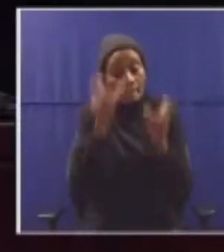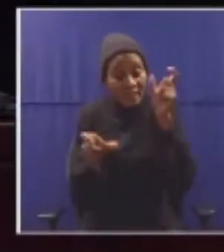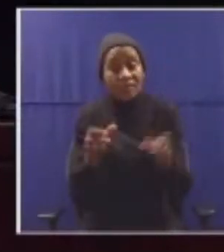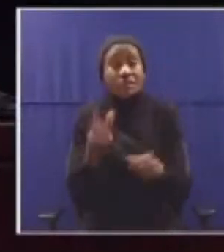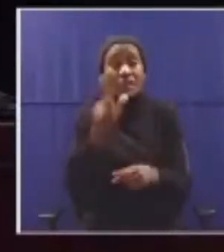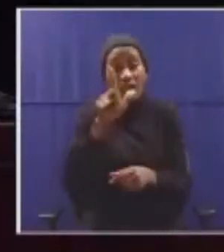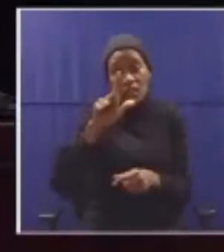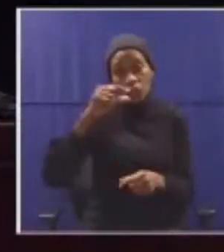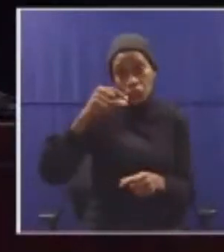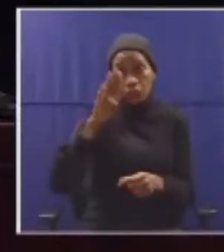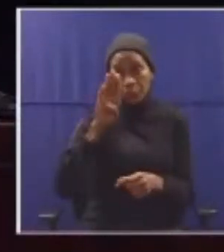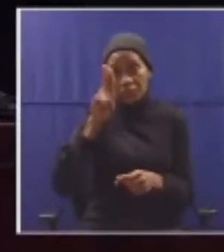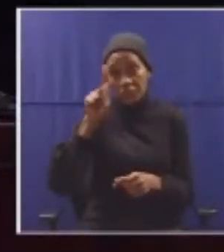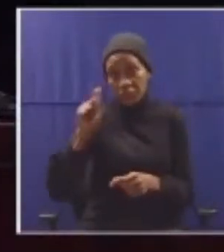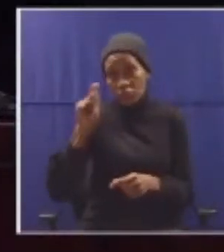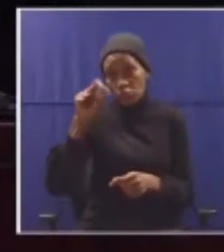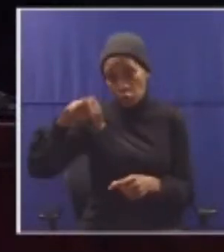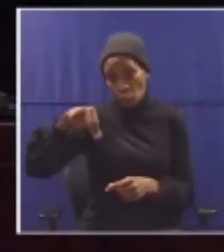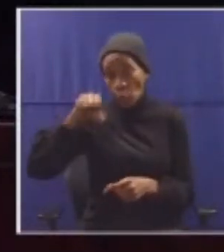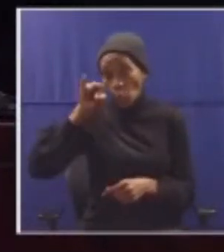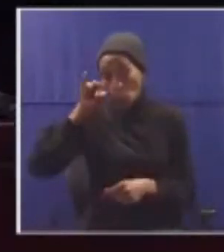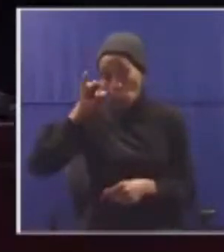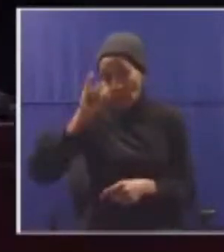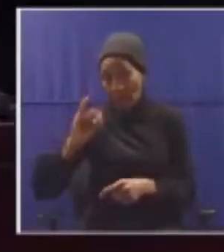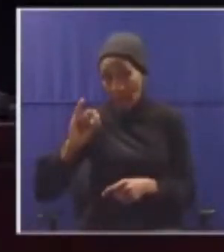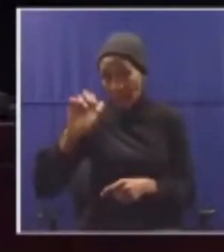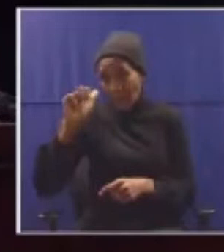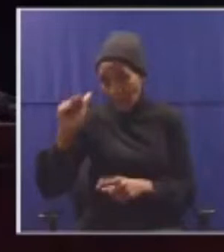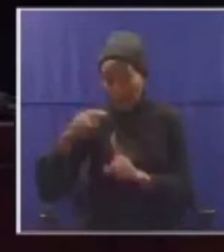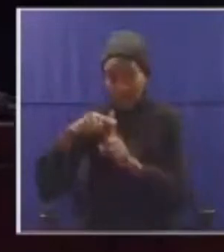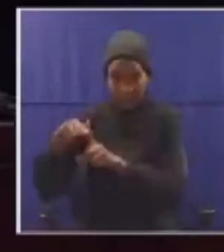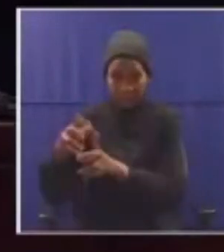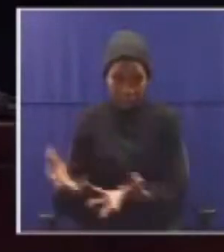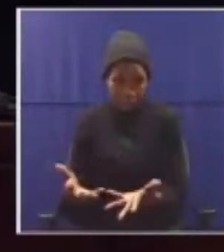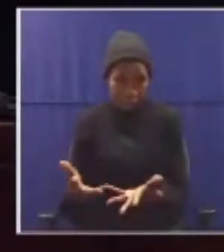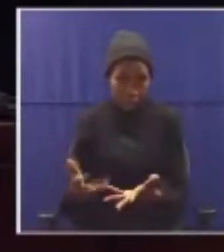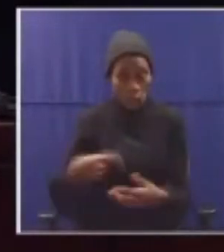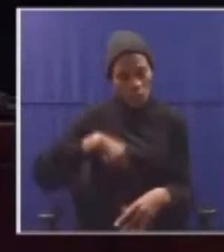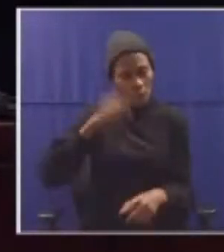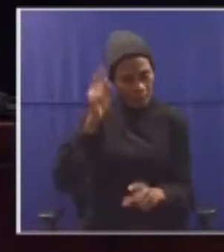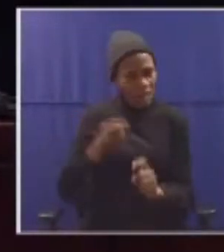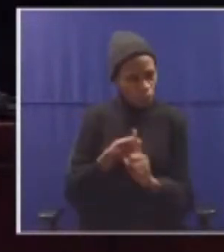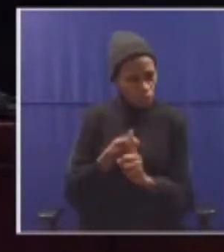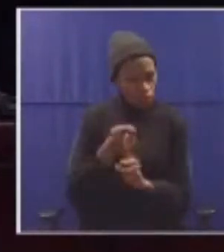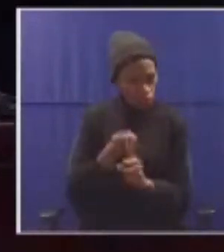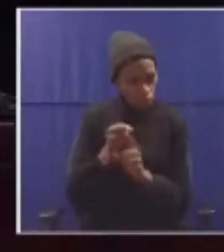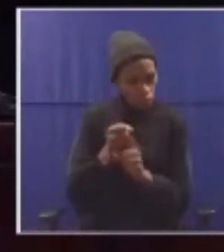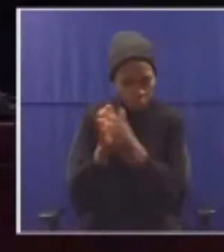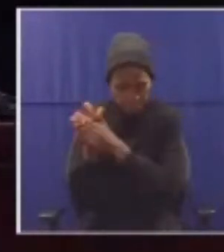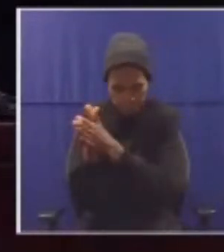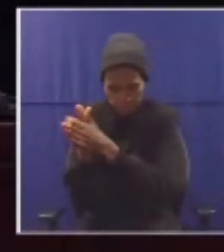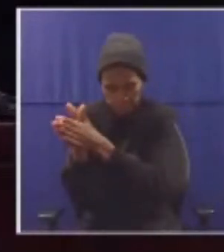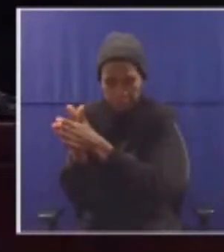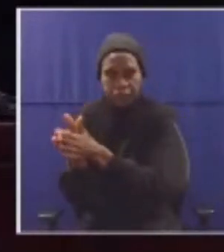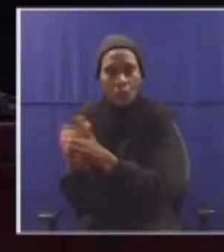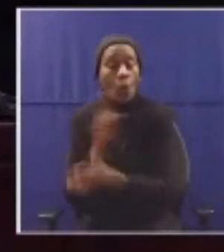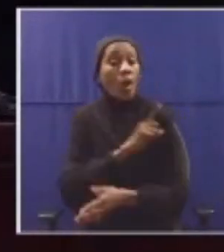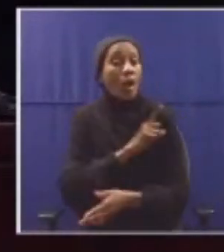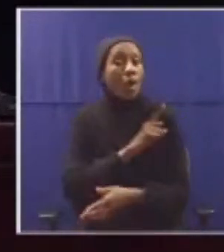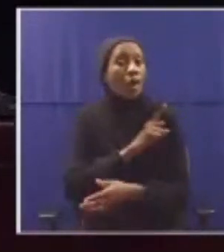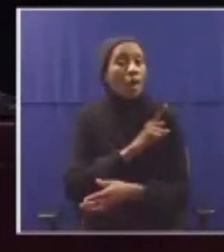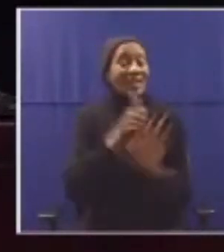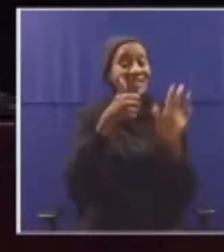LGBTQIA people. We must endeavor to persuade, because the fact that